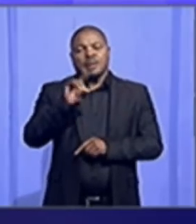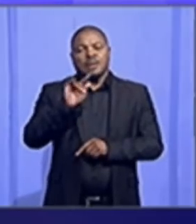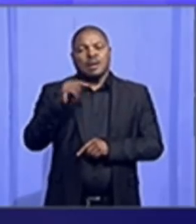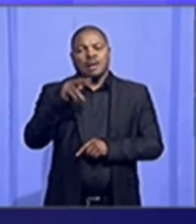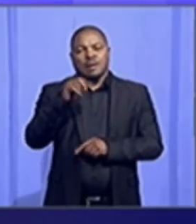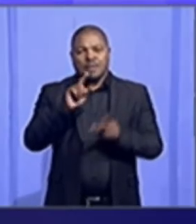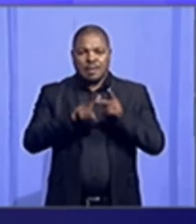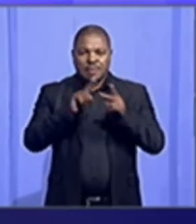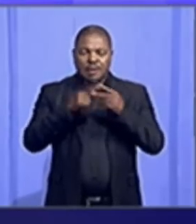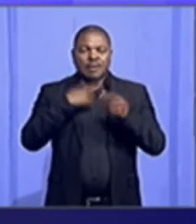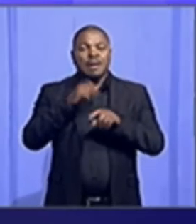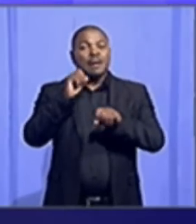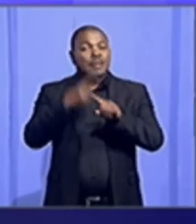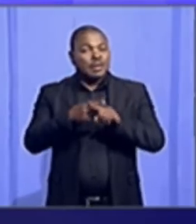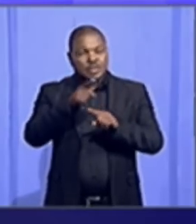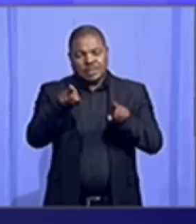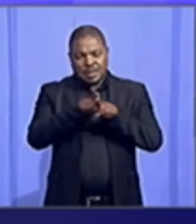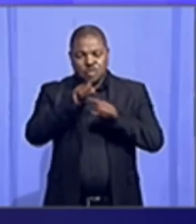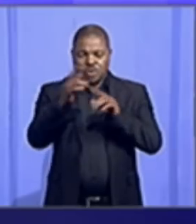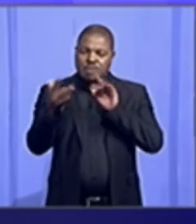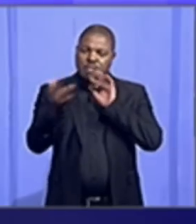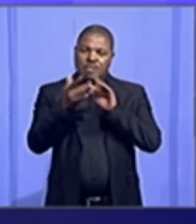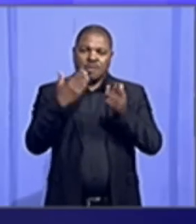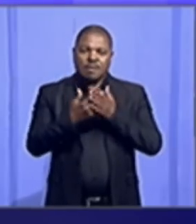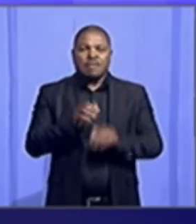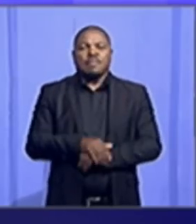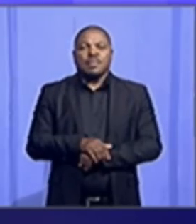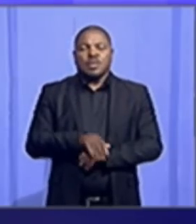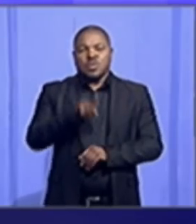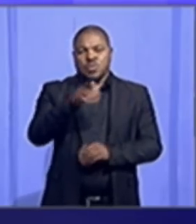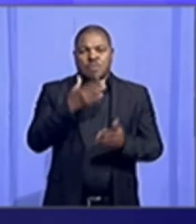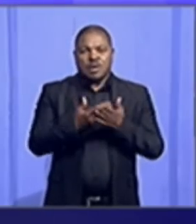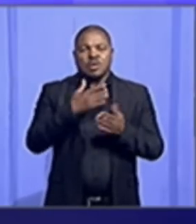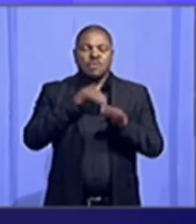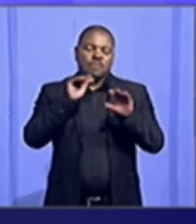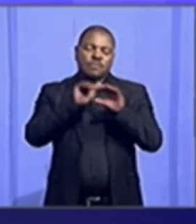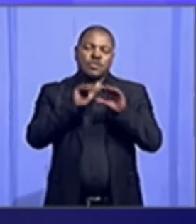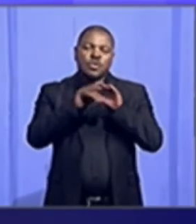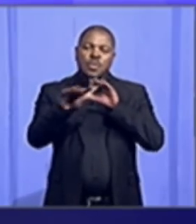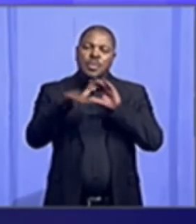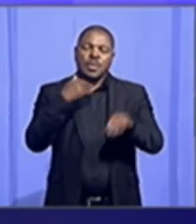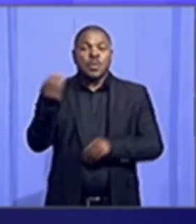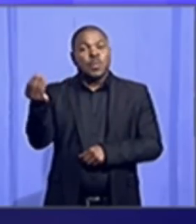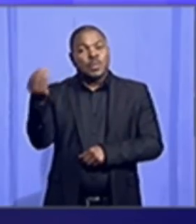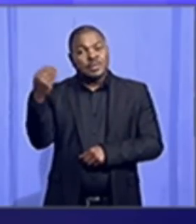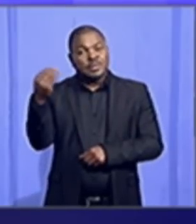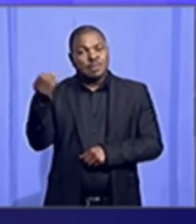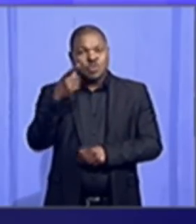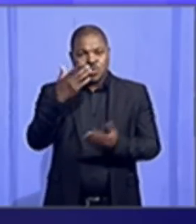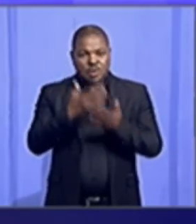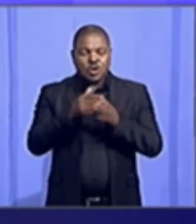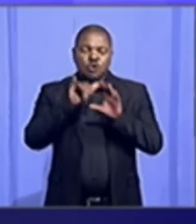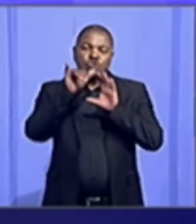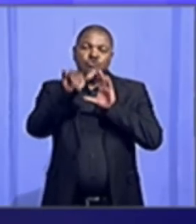ke @Ditaba _ Dikgang le ho phehisa ditabeng tsa rona ka video ya WhatsApp me o ka subscribe